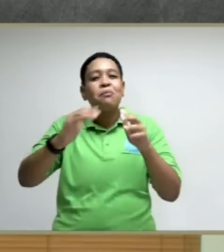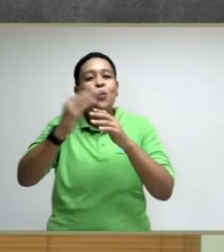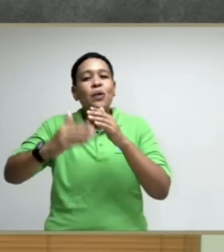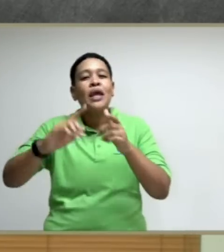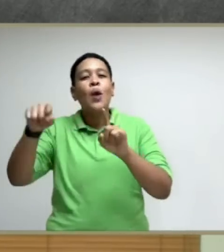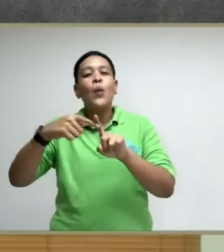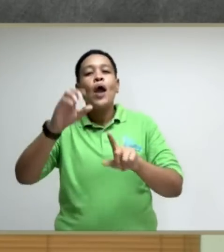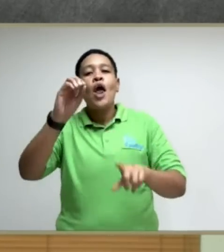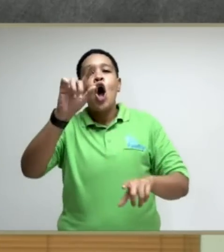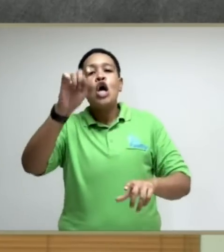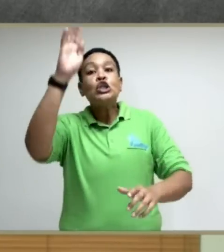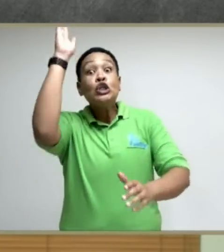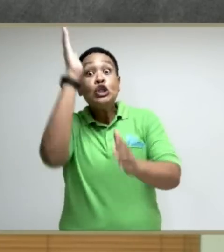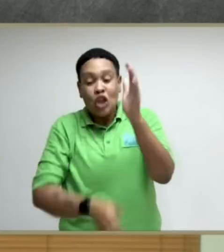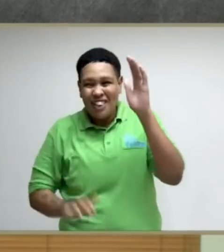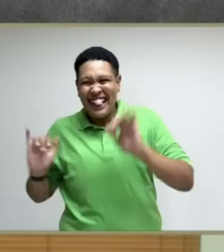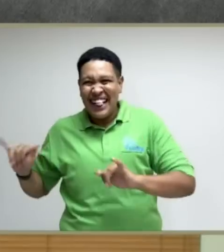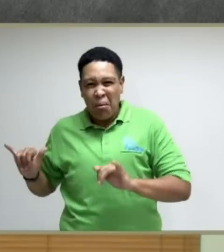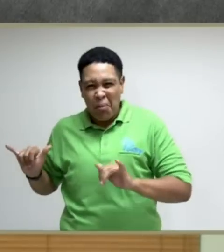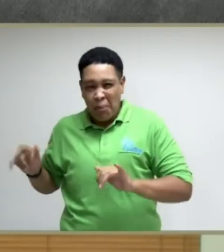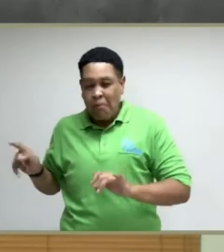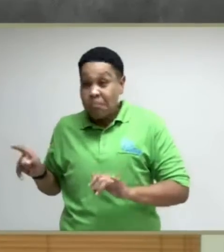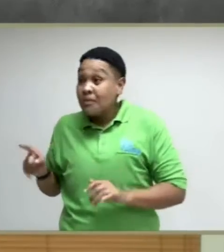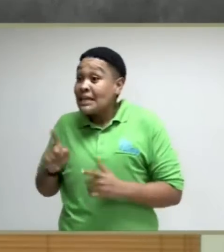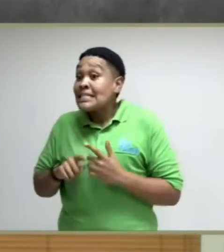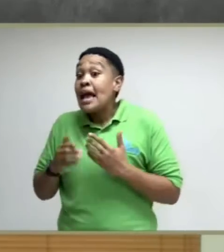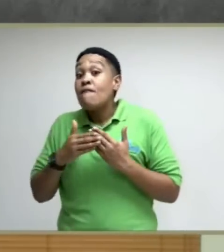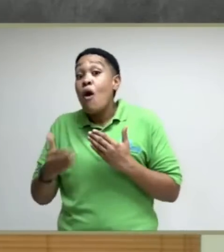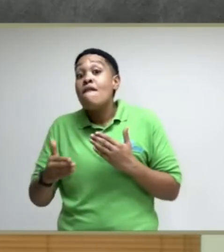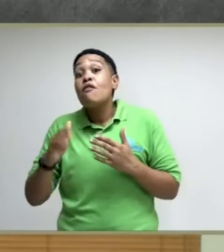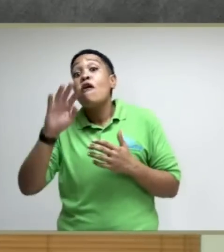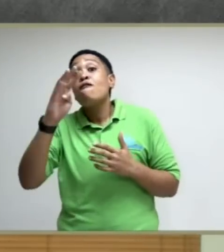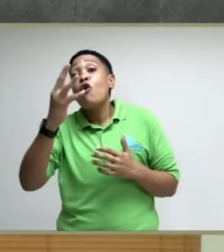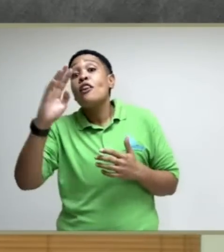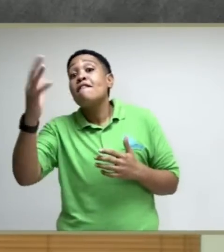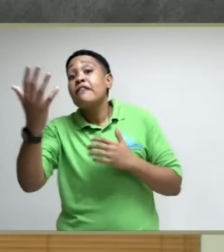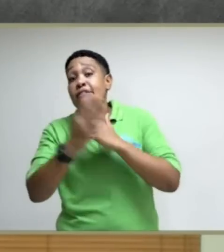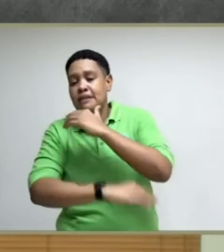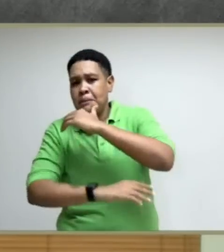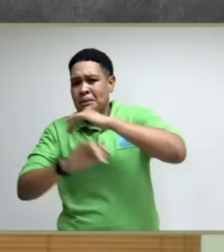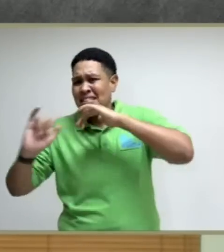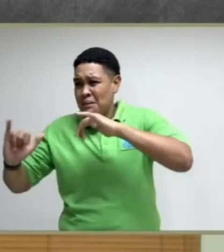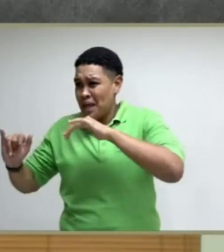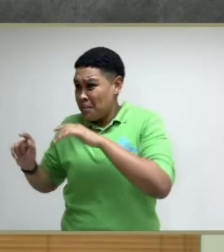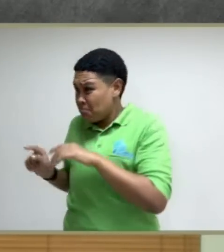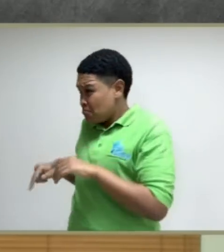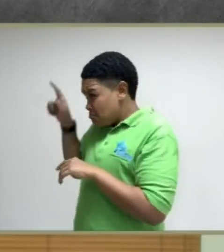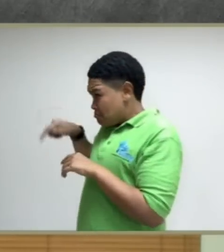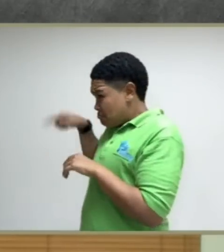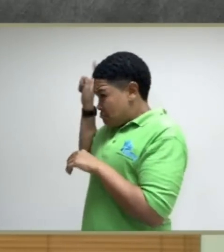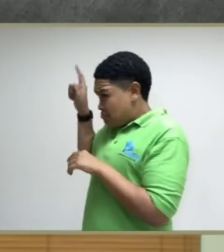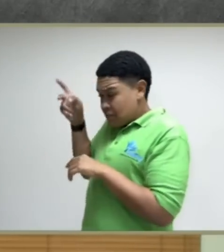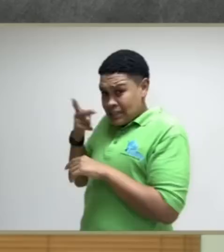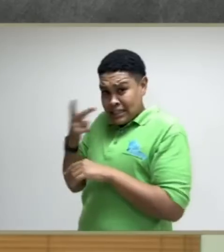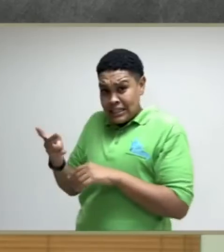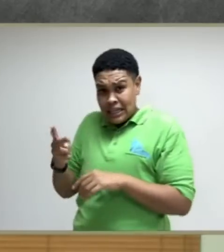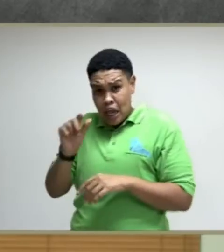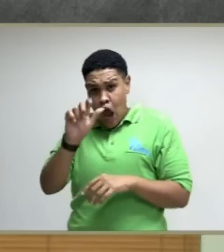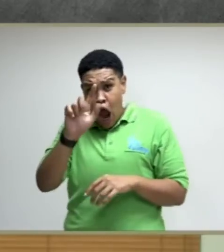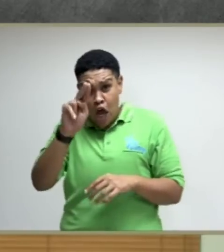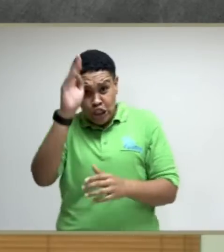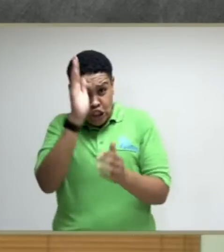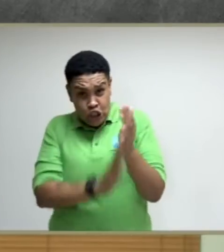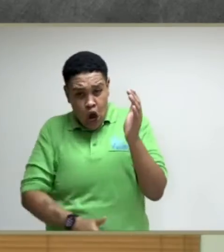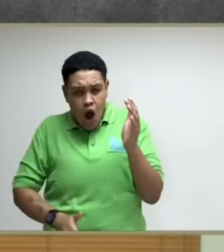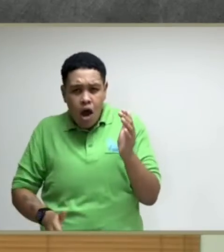and the weekend after of the 4th and the 5th of September. And what you can see is that certainly